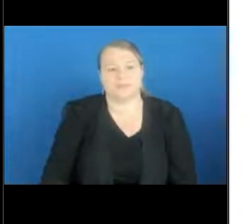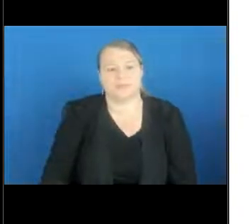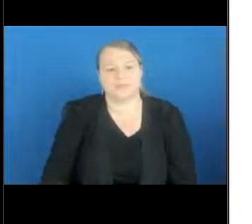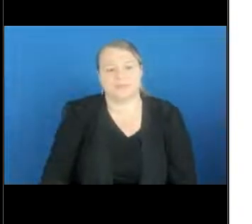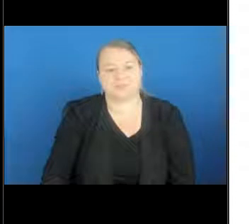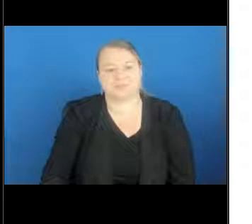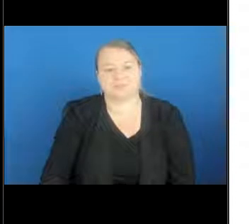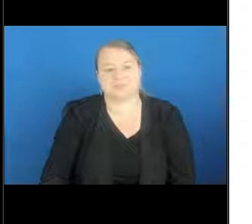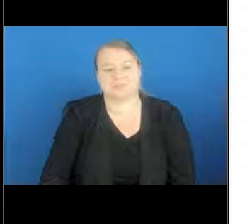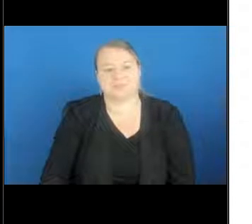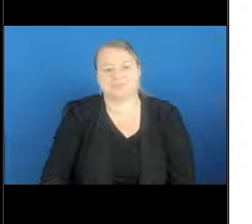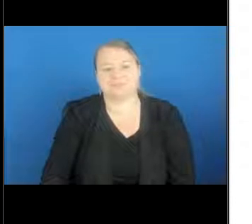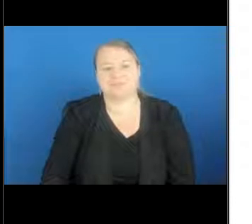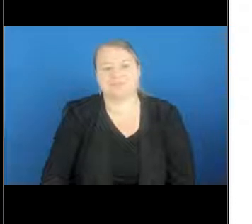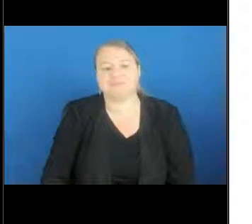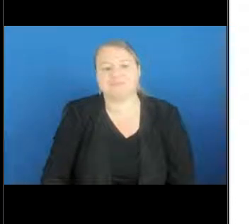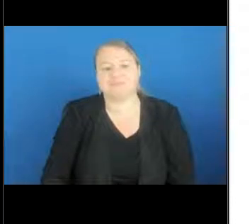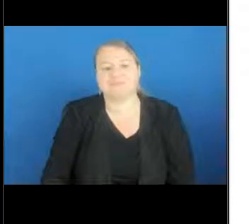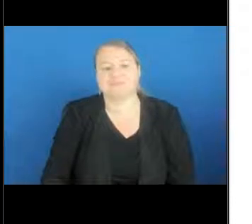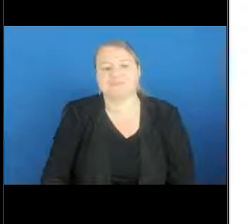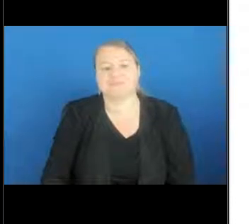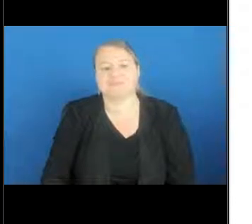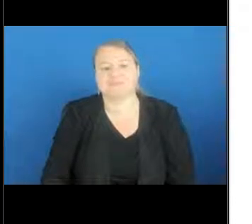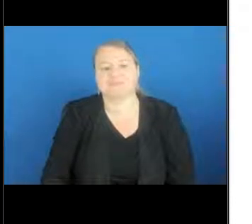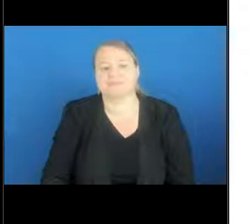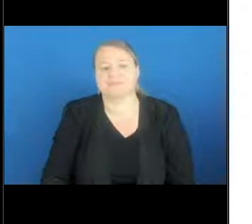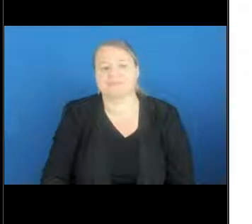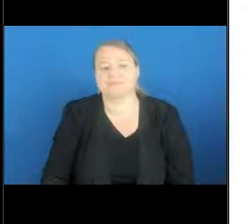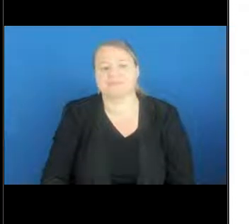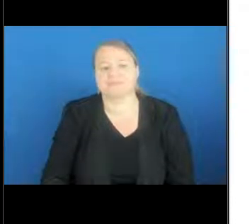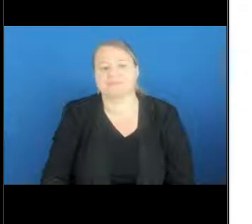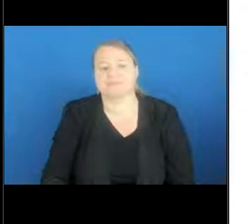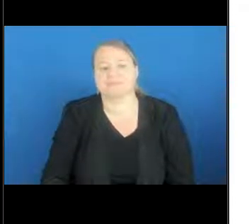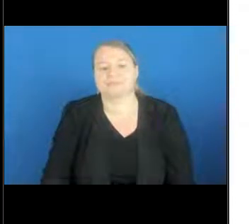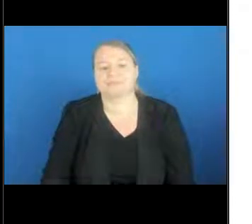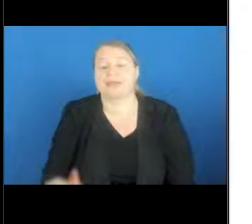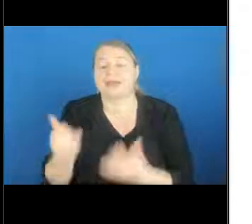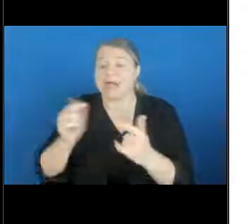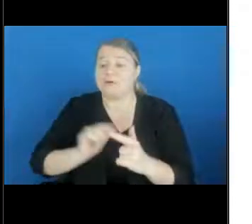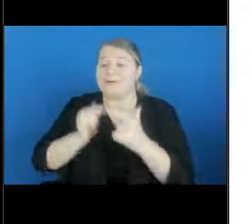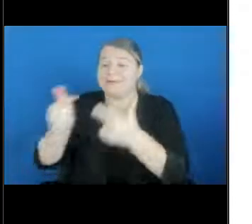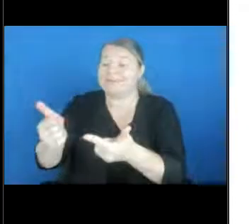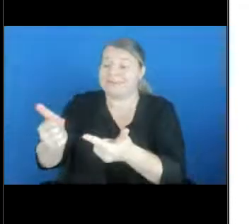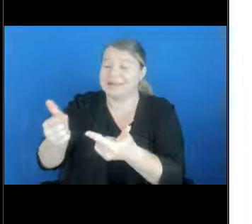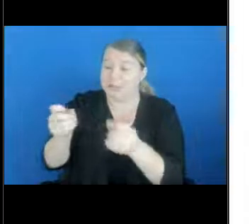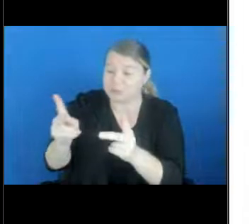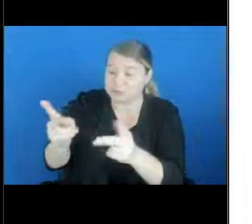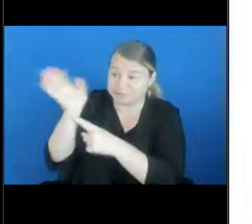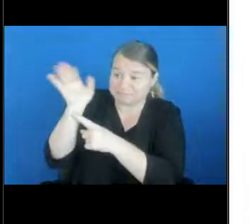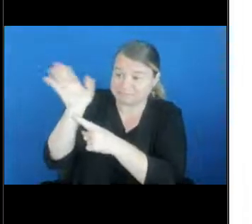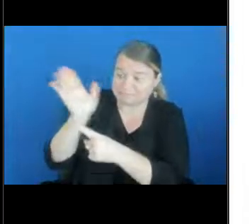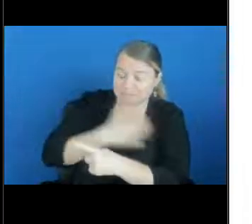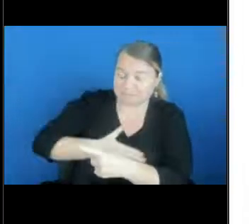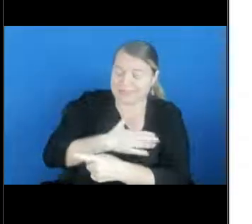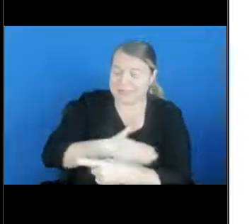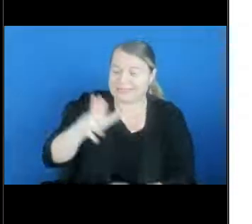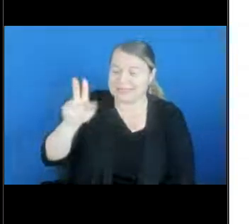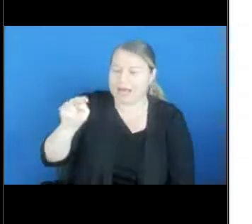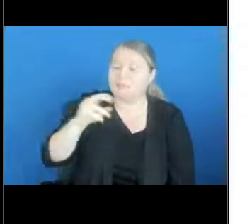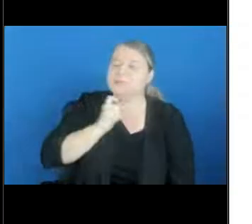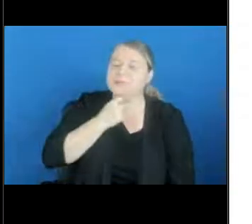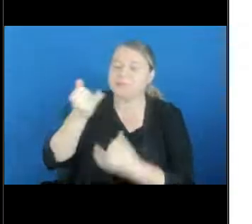give him the opportunity to say a few words. So Supervisor Lusk, we will go ahead and unmute you now.